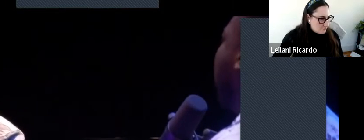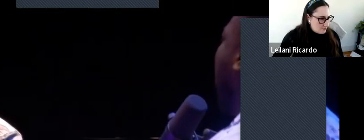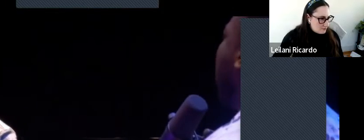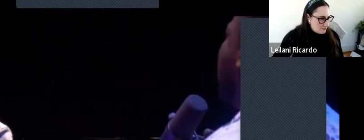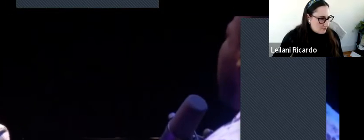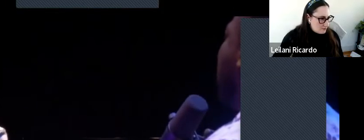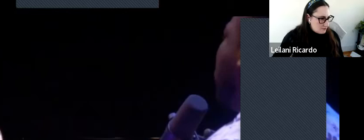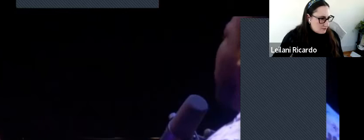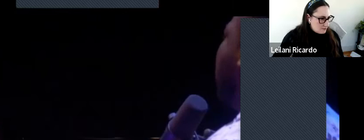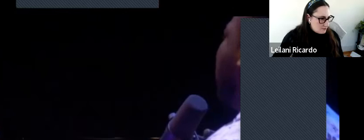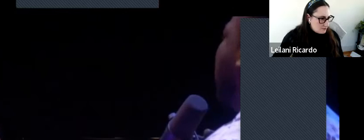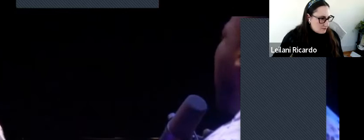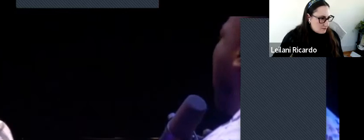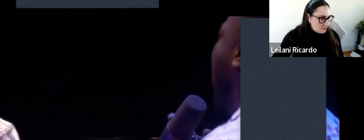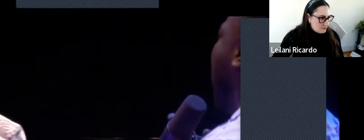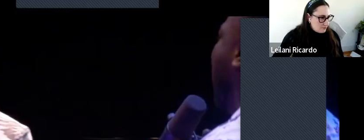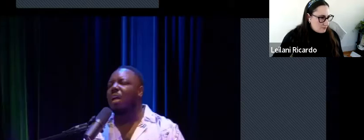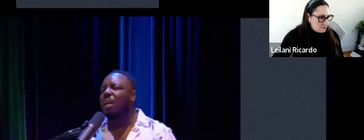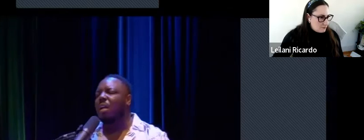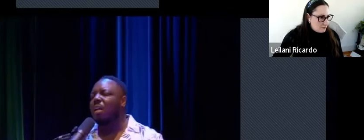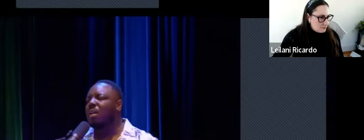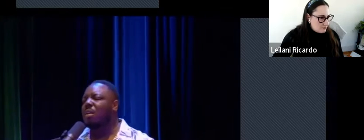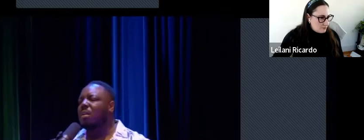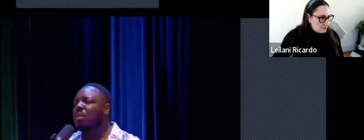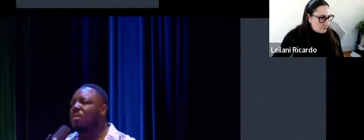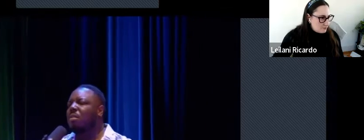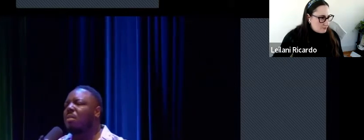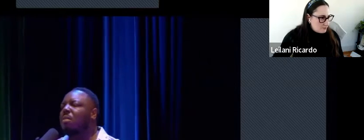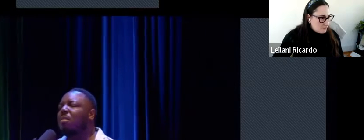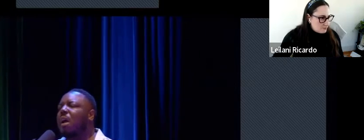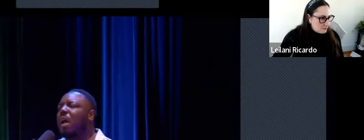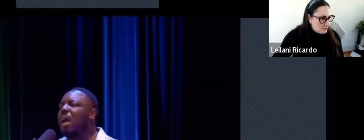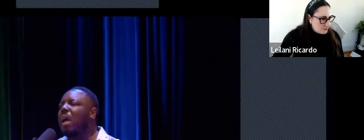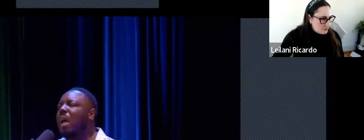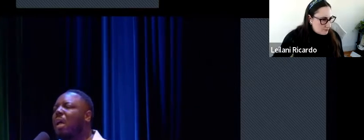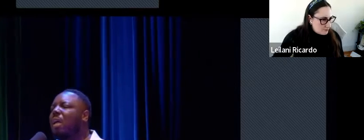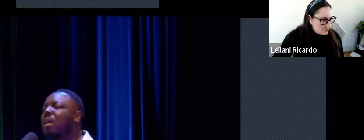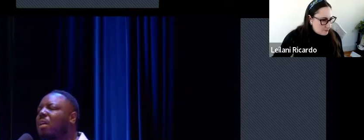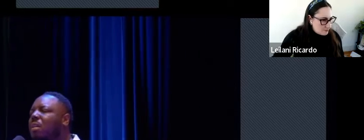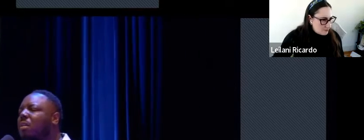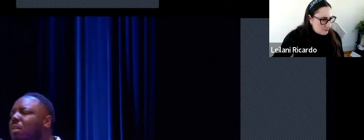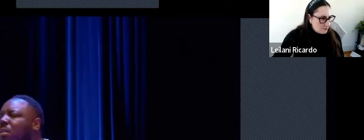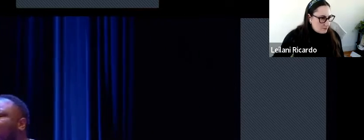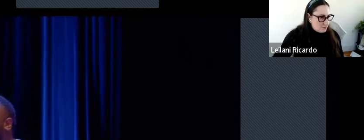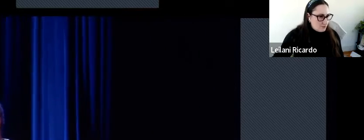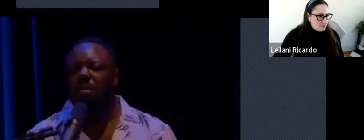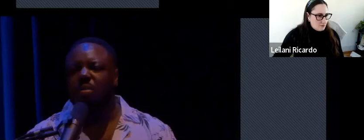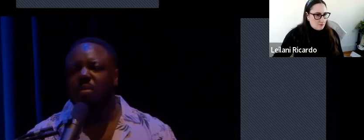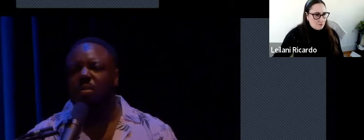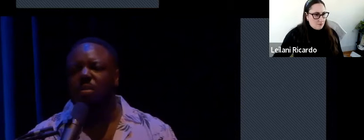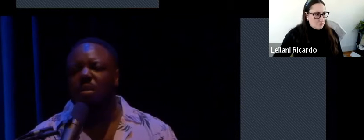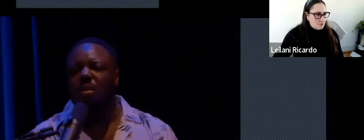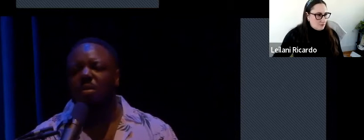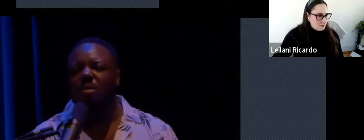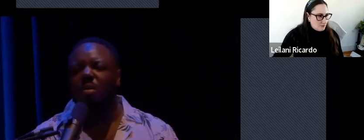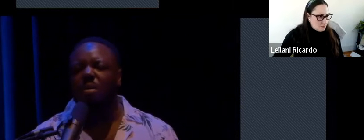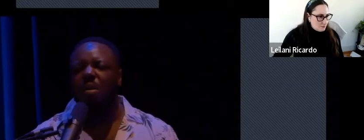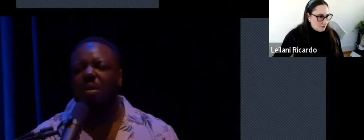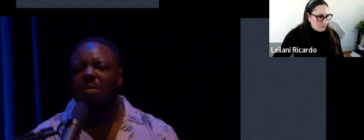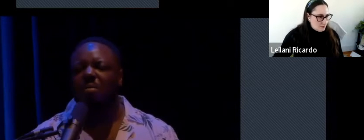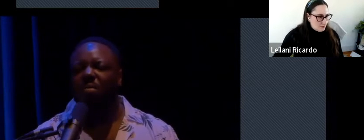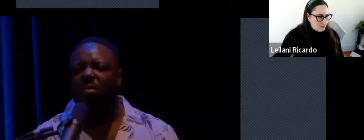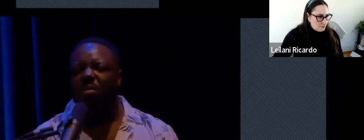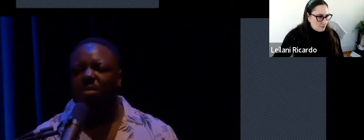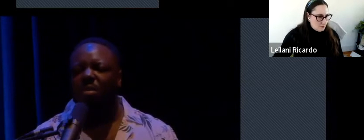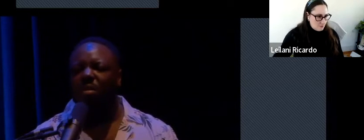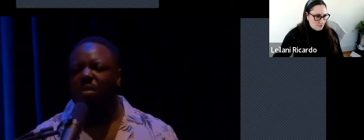25, outside too cold to cry. Oh, cry. In the